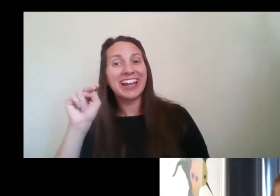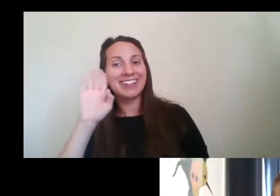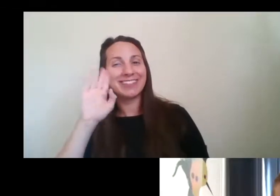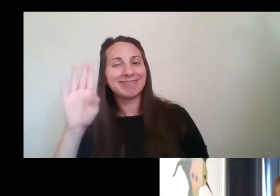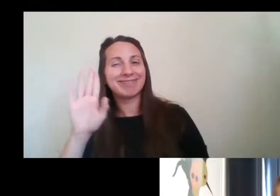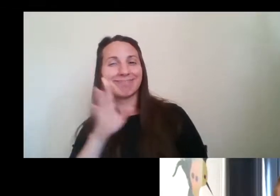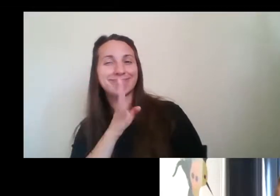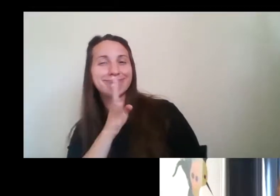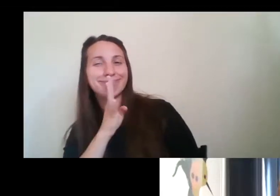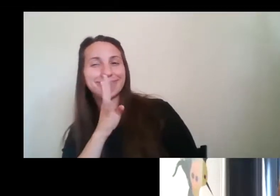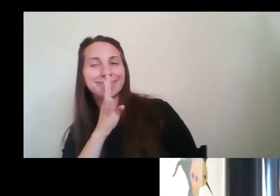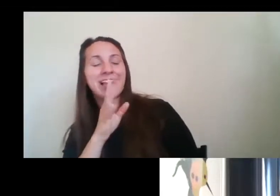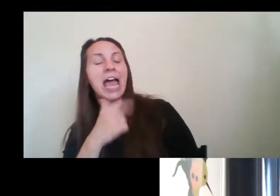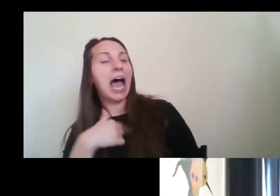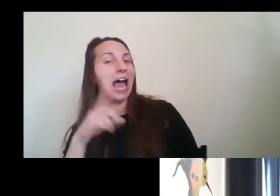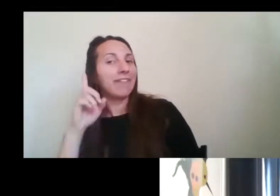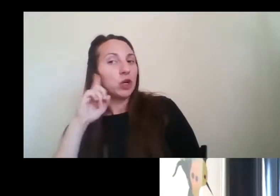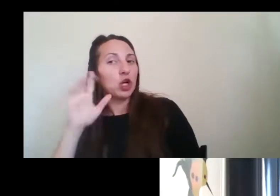heard wonderful things. If you go to